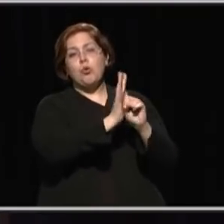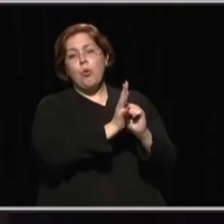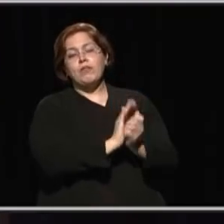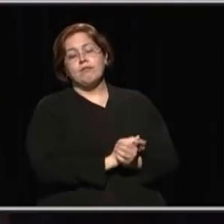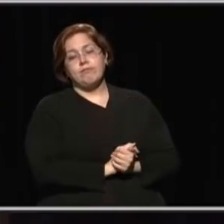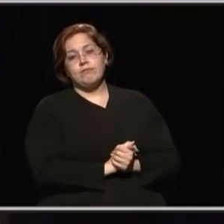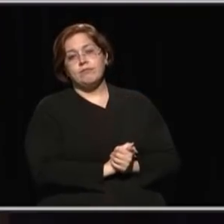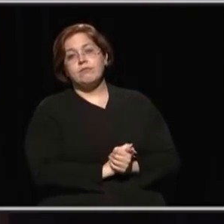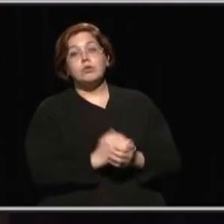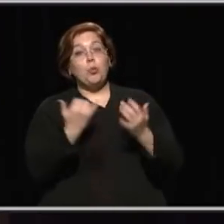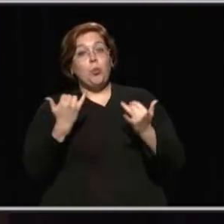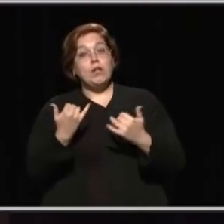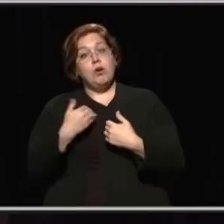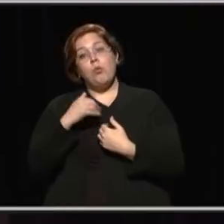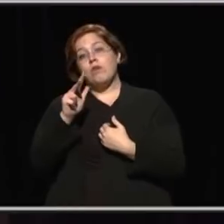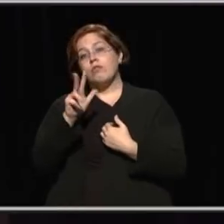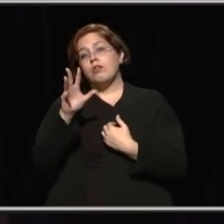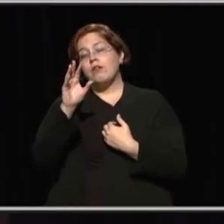at this point we have